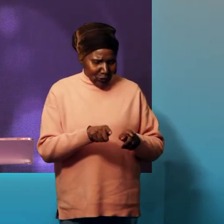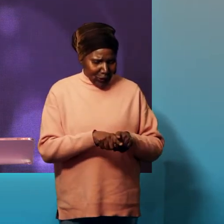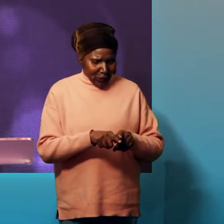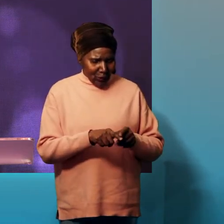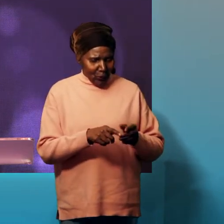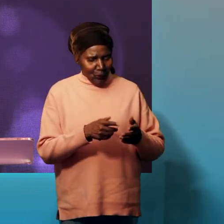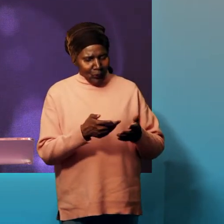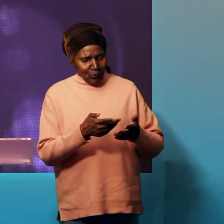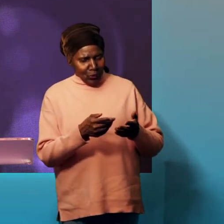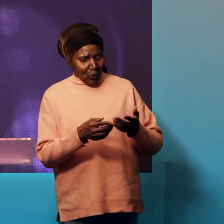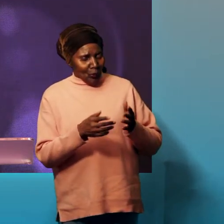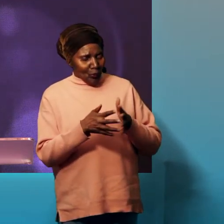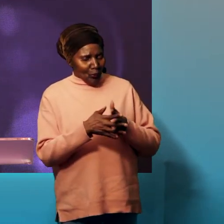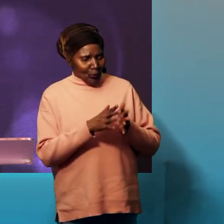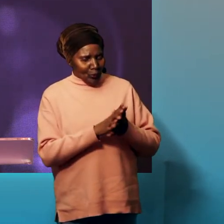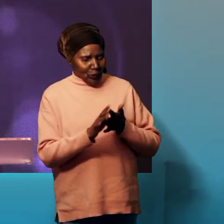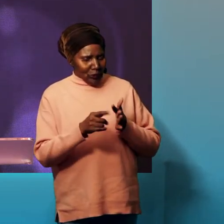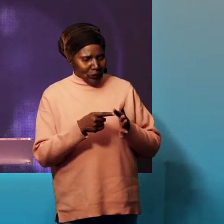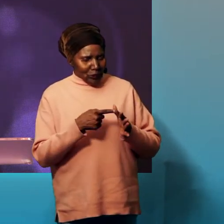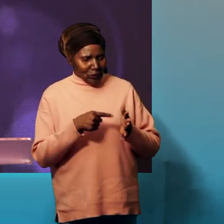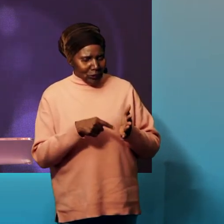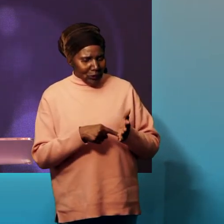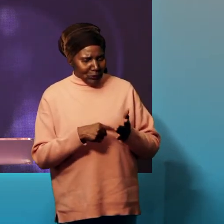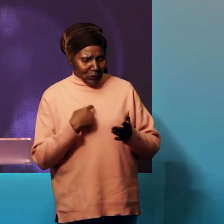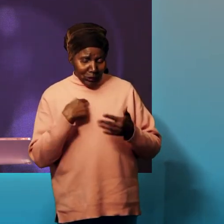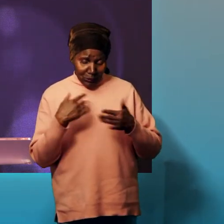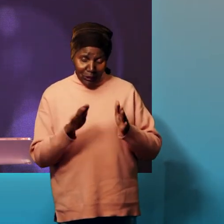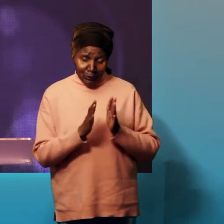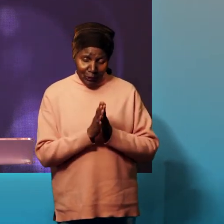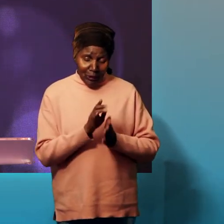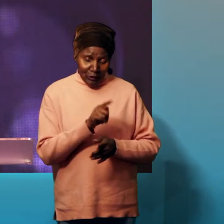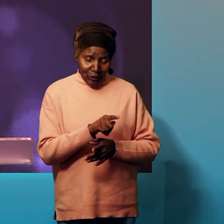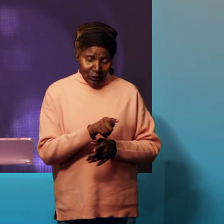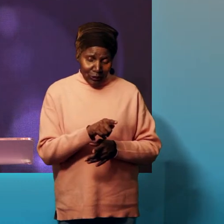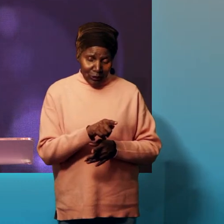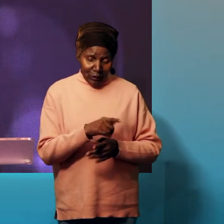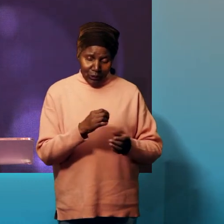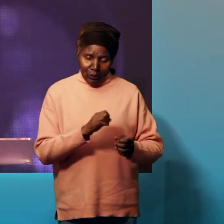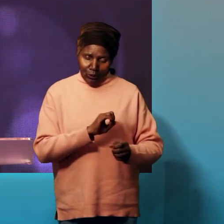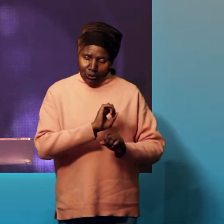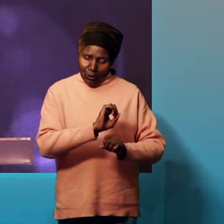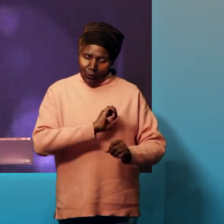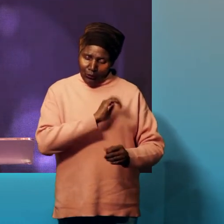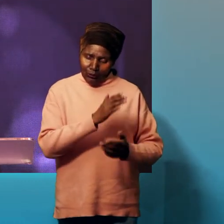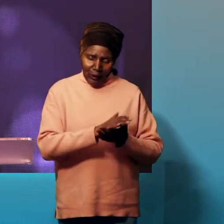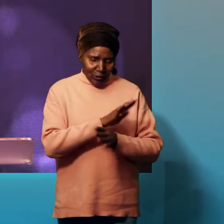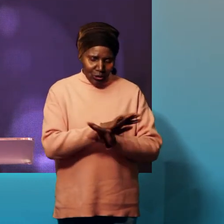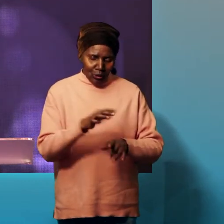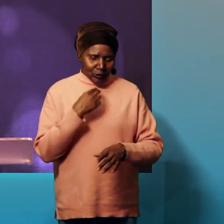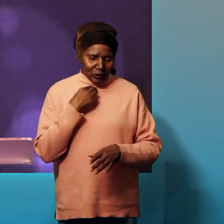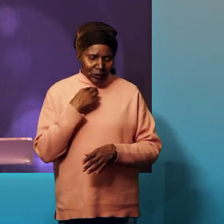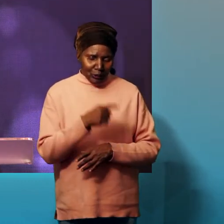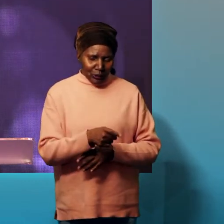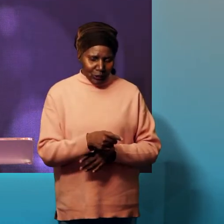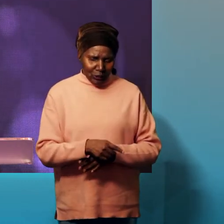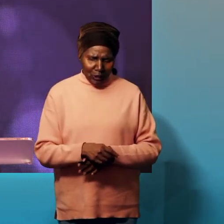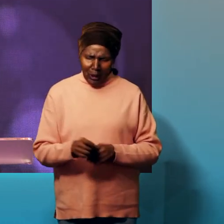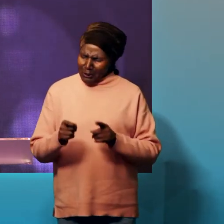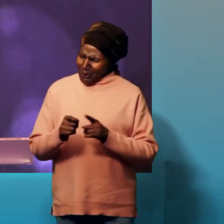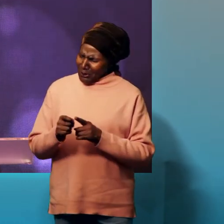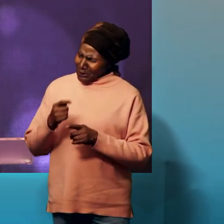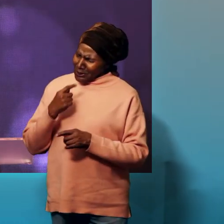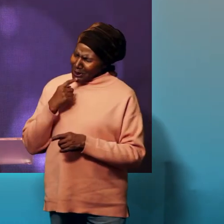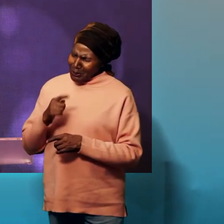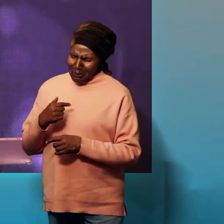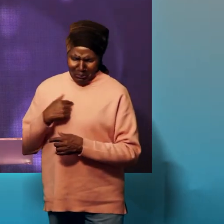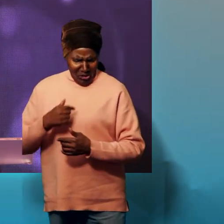fail. And when you have returned to me, strengthen your brethren. But he, Peter, said to Jesus, Lord,